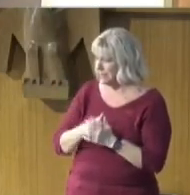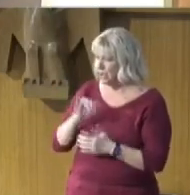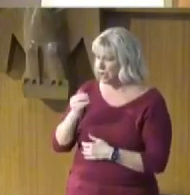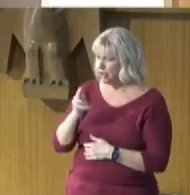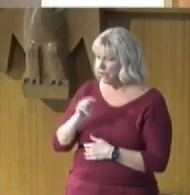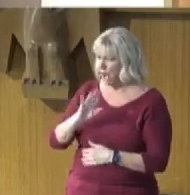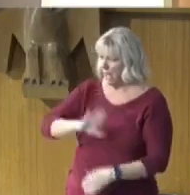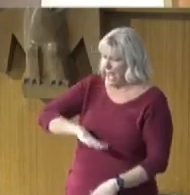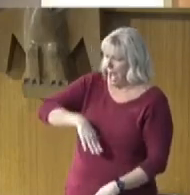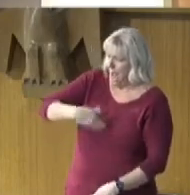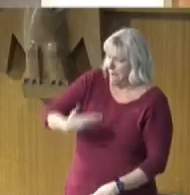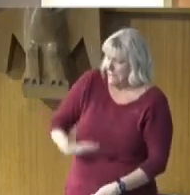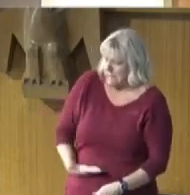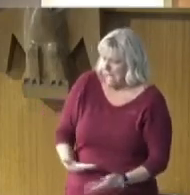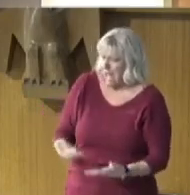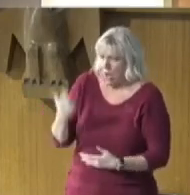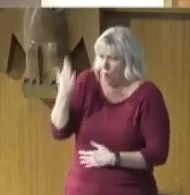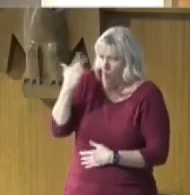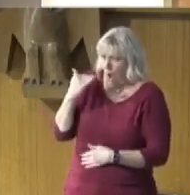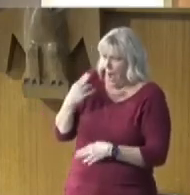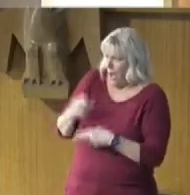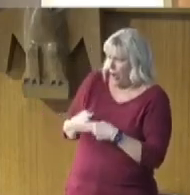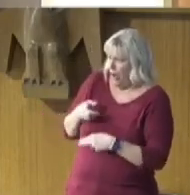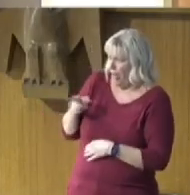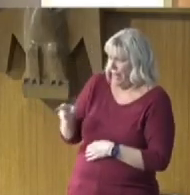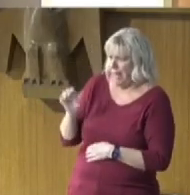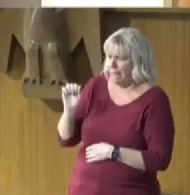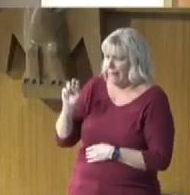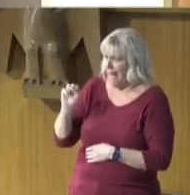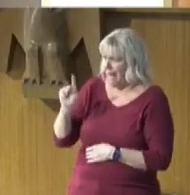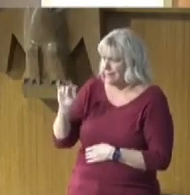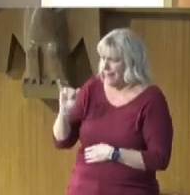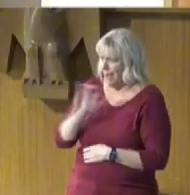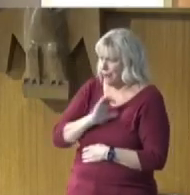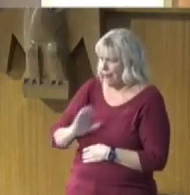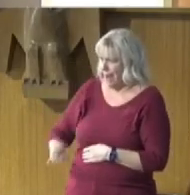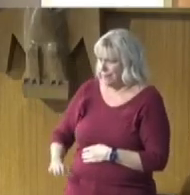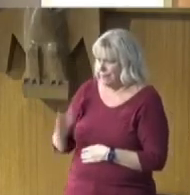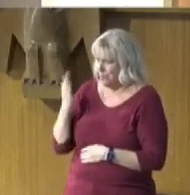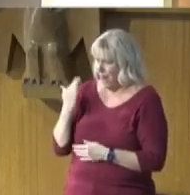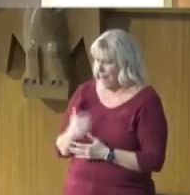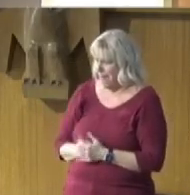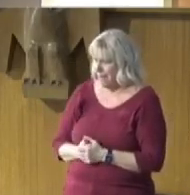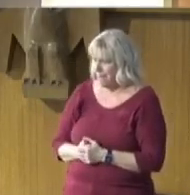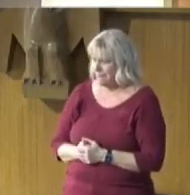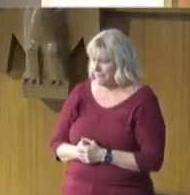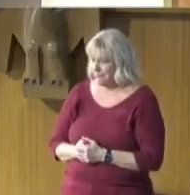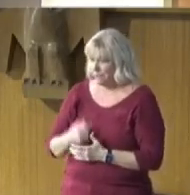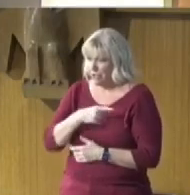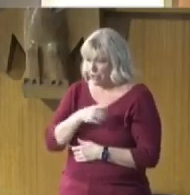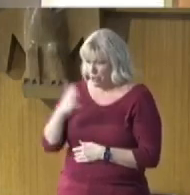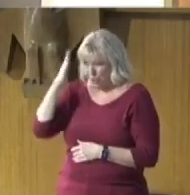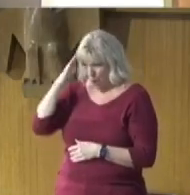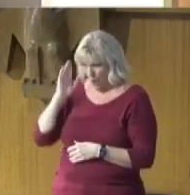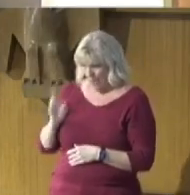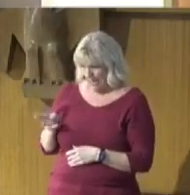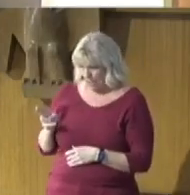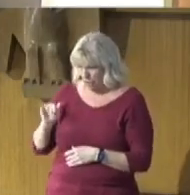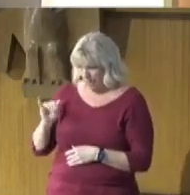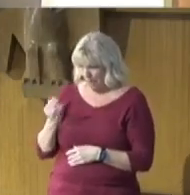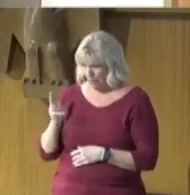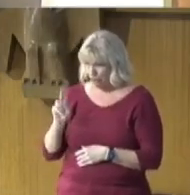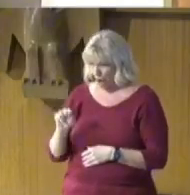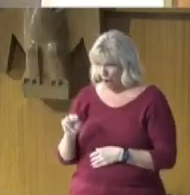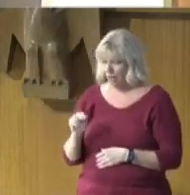about, so upset that he would call them the Antichrist? Well, if you know a little bit about the historical context of John, one of